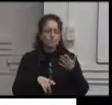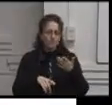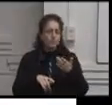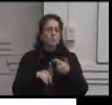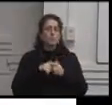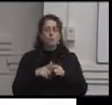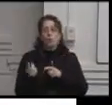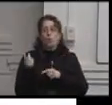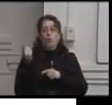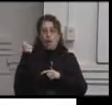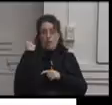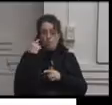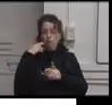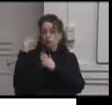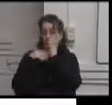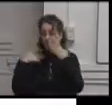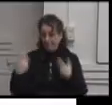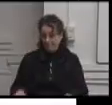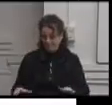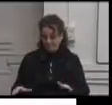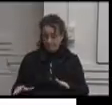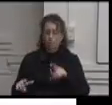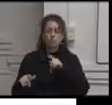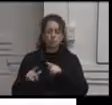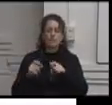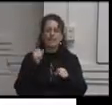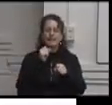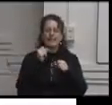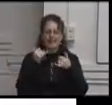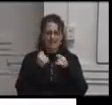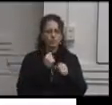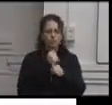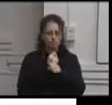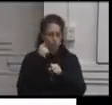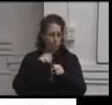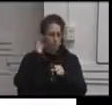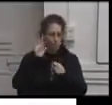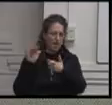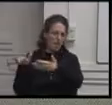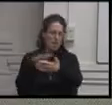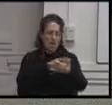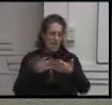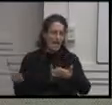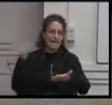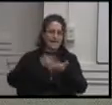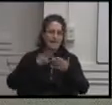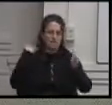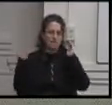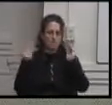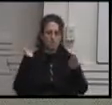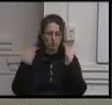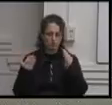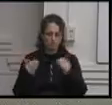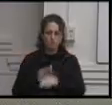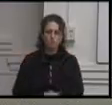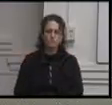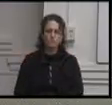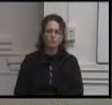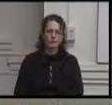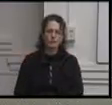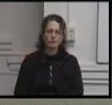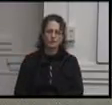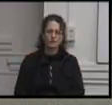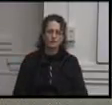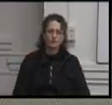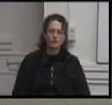follow-up survey to measure the progress. I'd like to just go back very briefly and just encourage us to